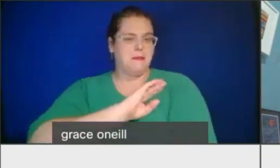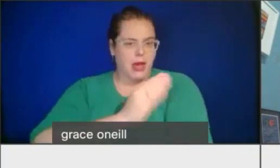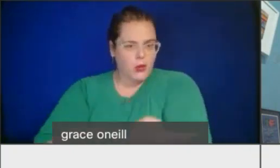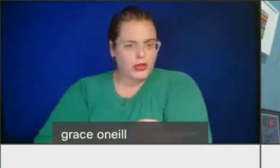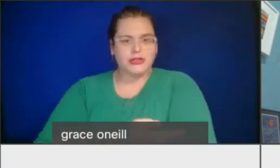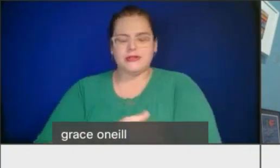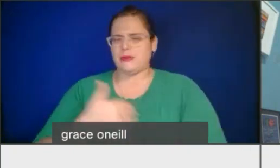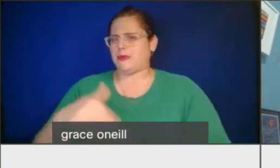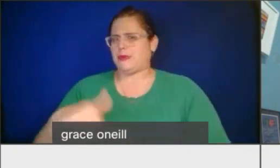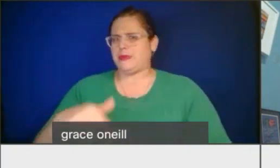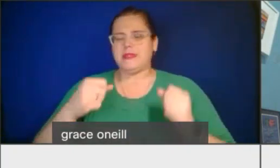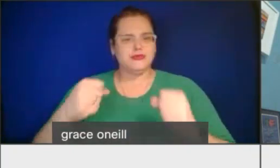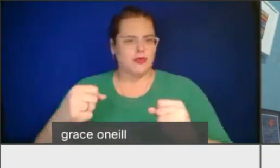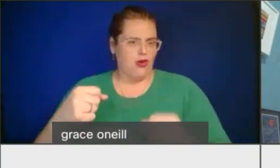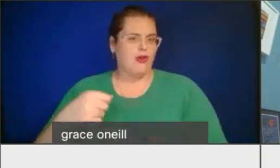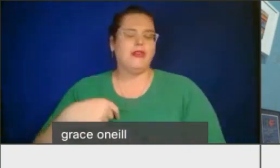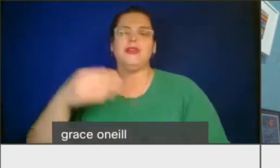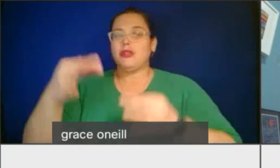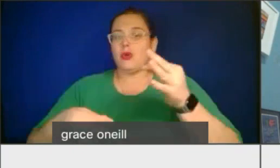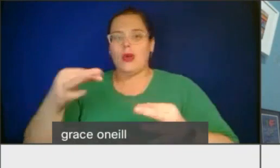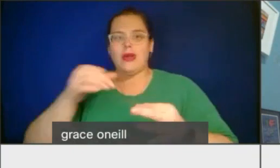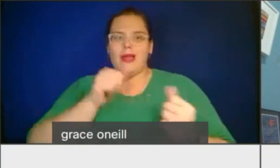quite strong. The court didn't address that issue.